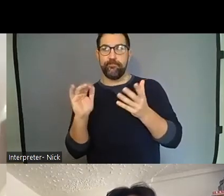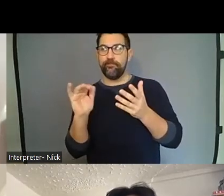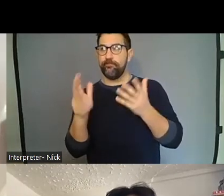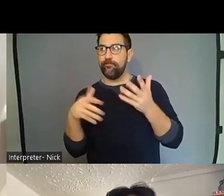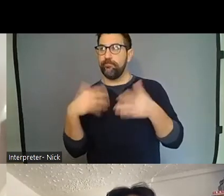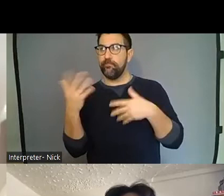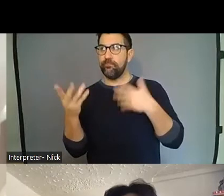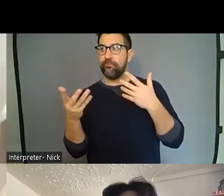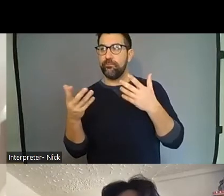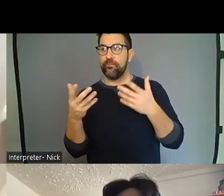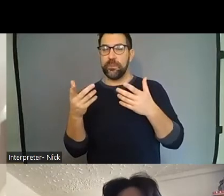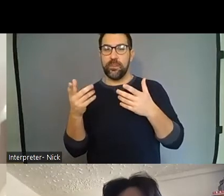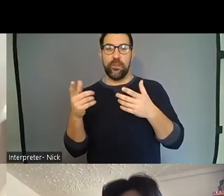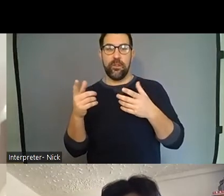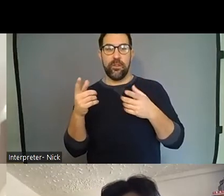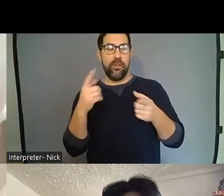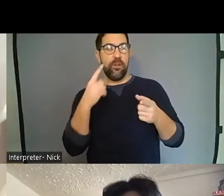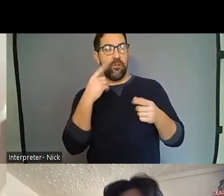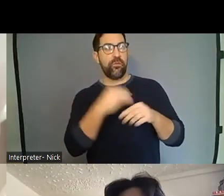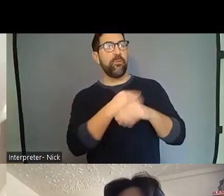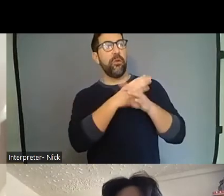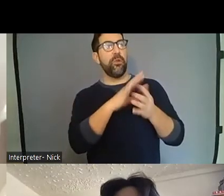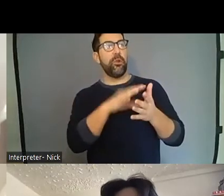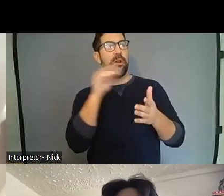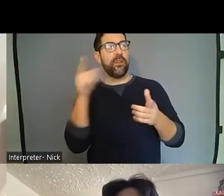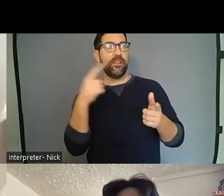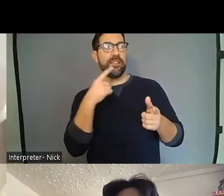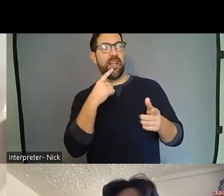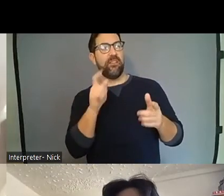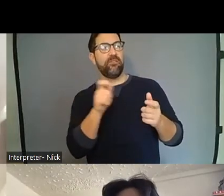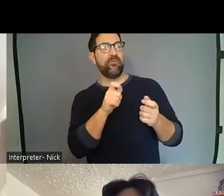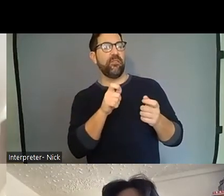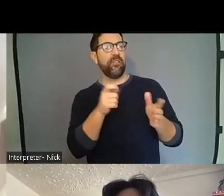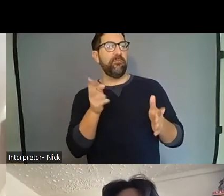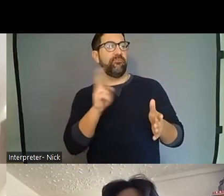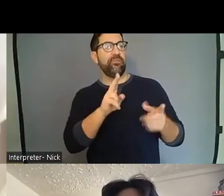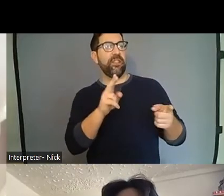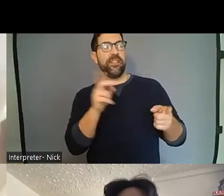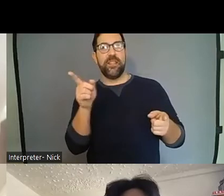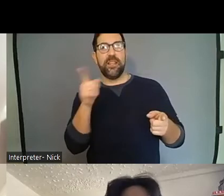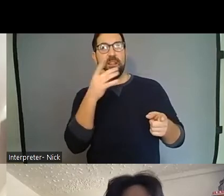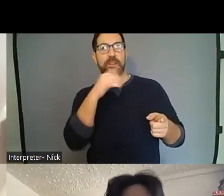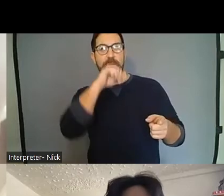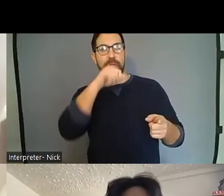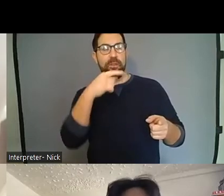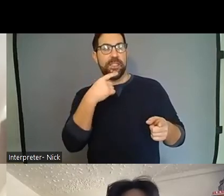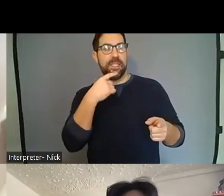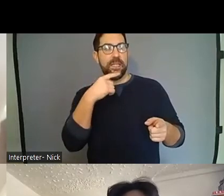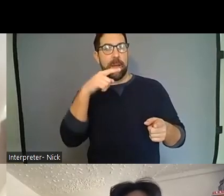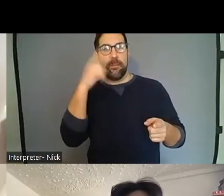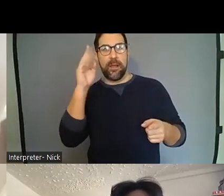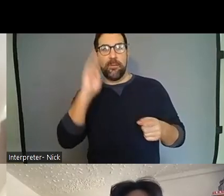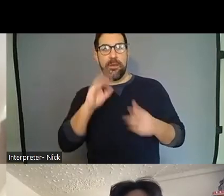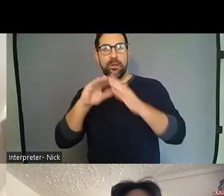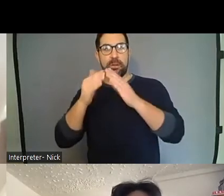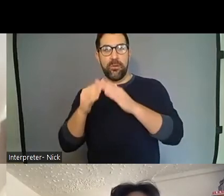like a rebuttal to remote learning, they love mentioning how Black and brown communities are adversely